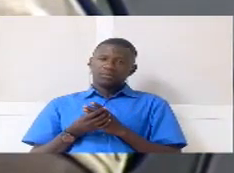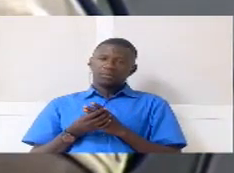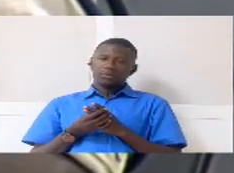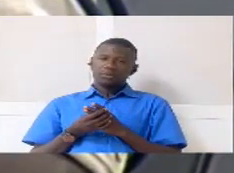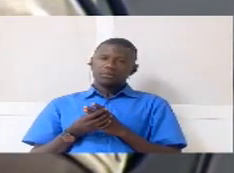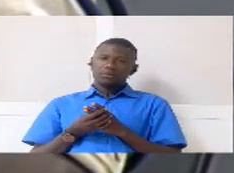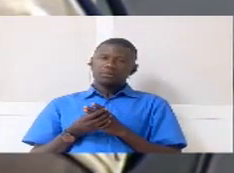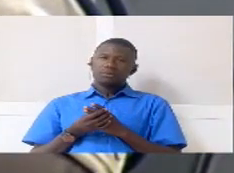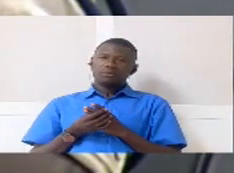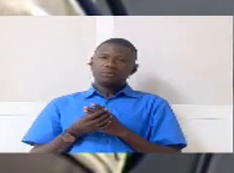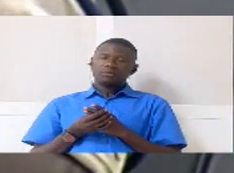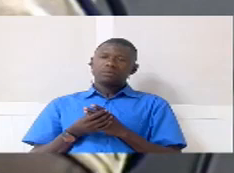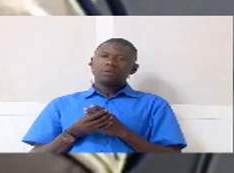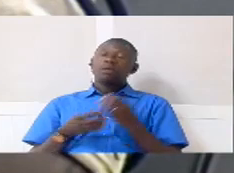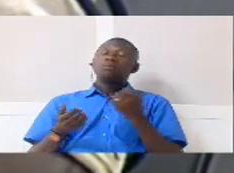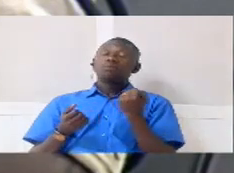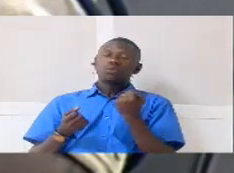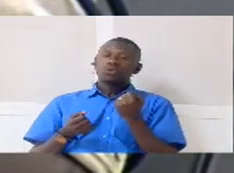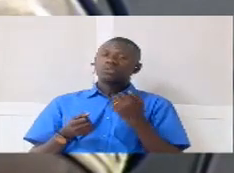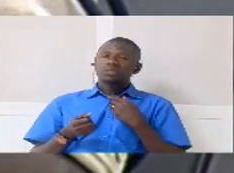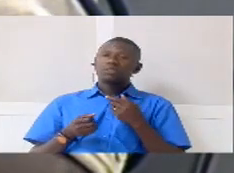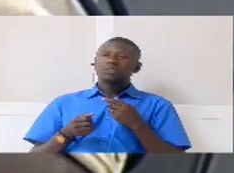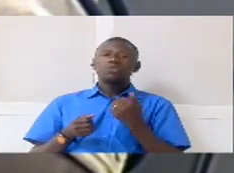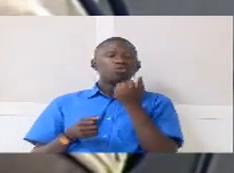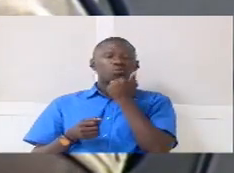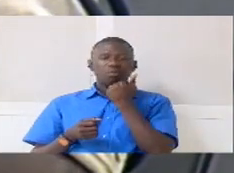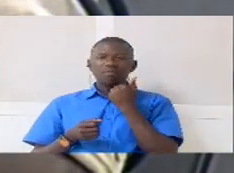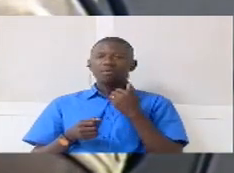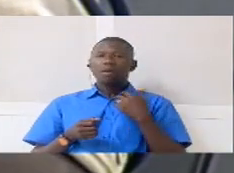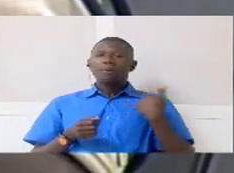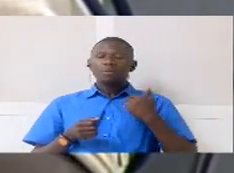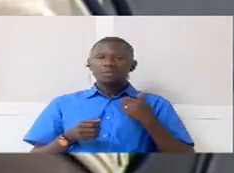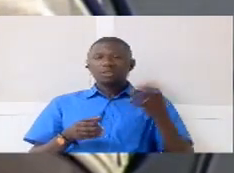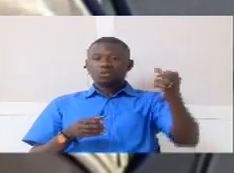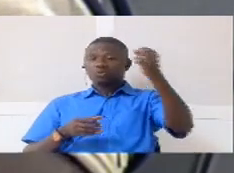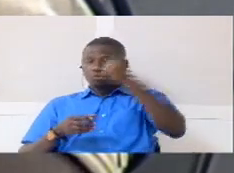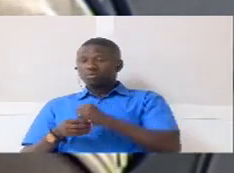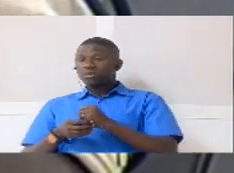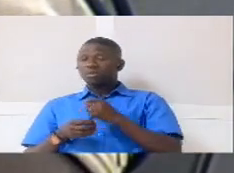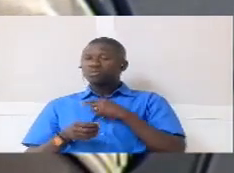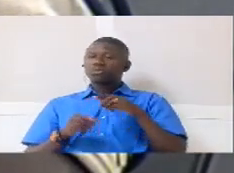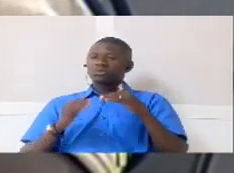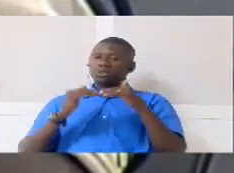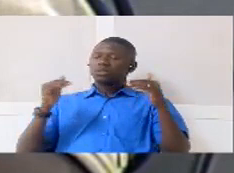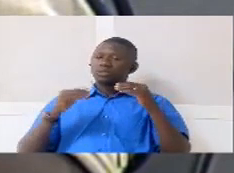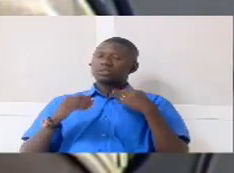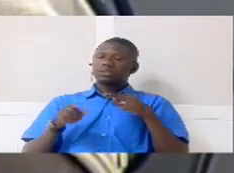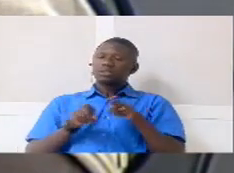the amount of prisoners that come in, the same number does not go out to face the courts. So iba gela ko